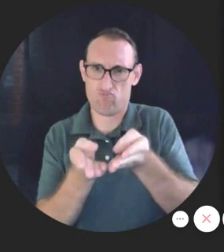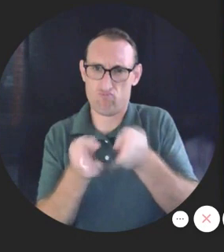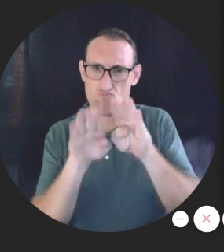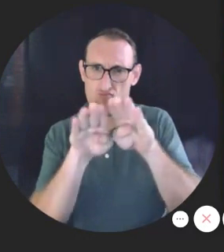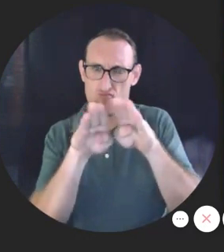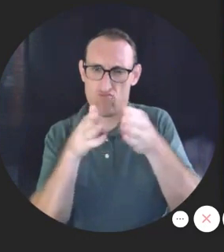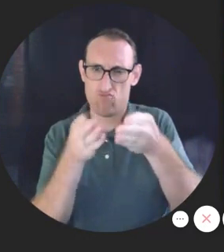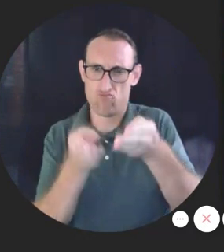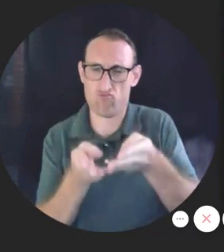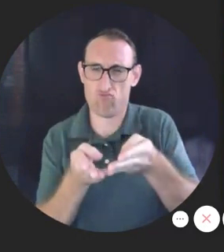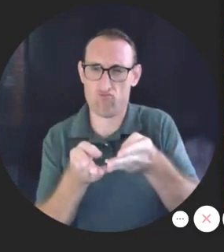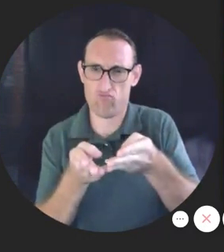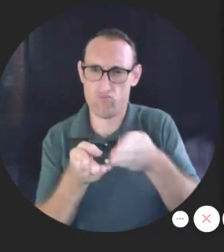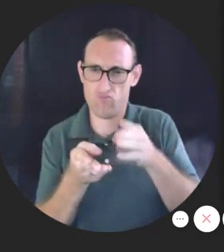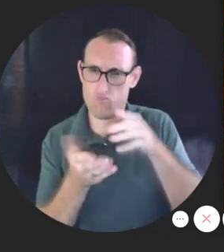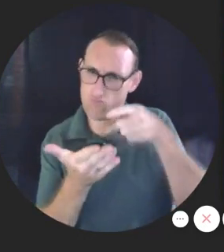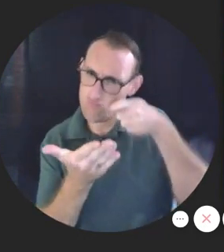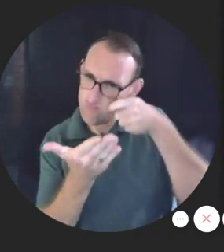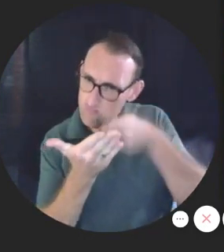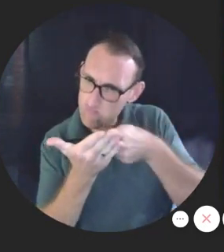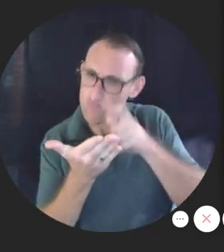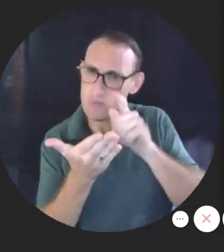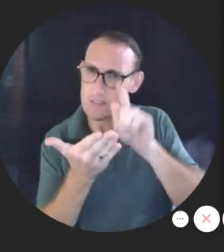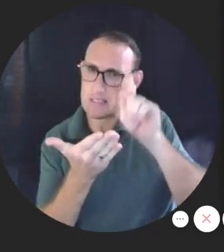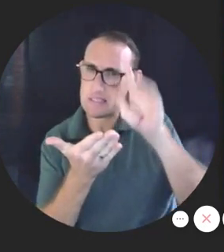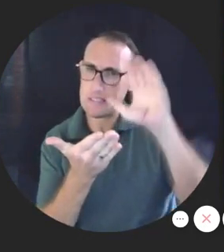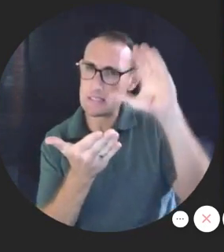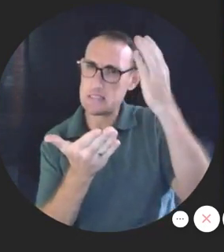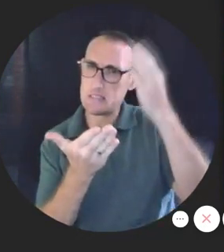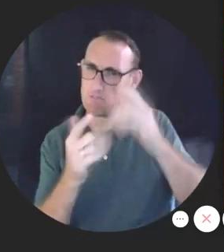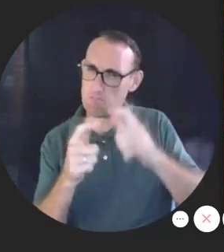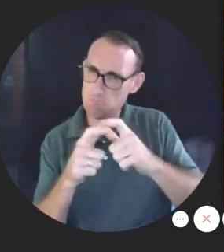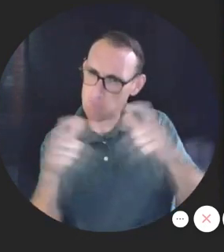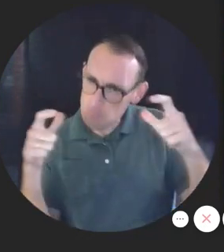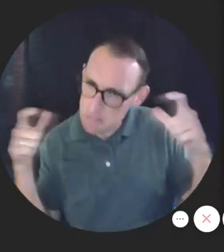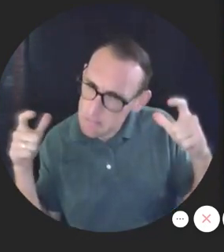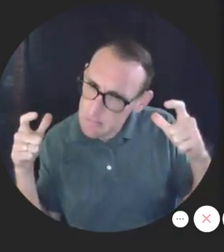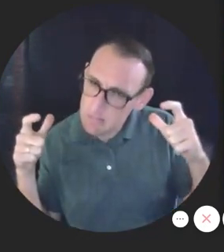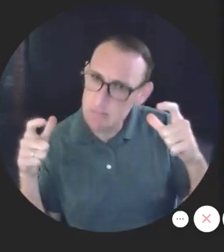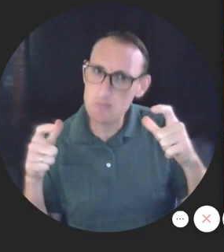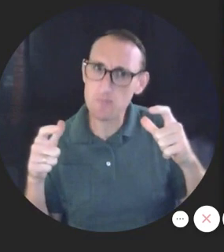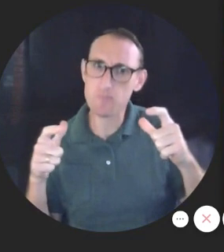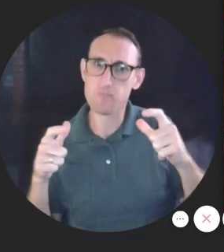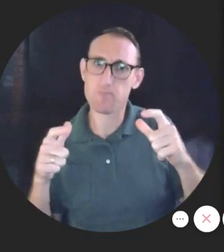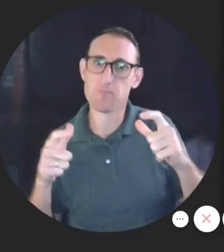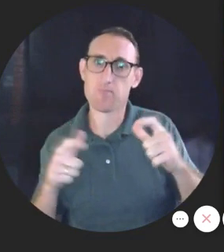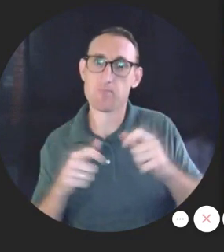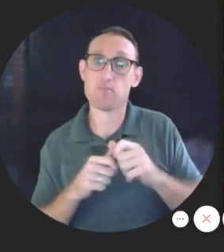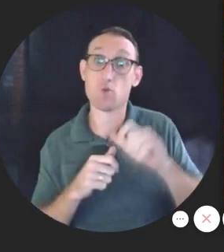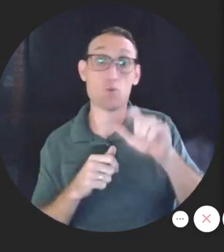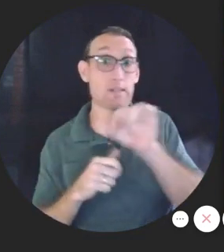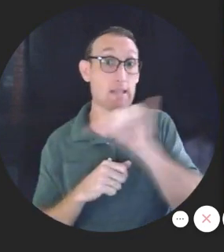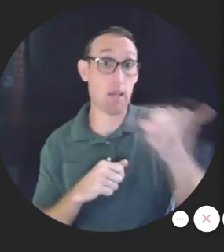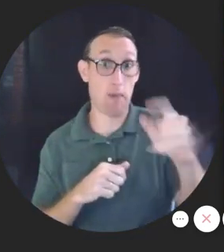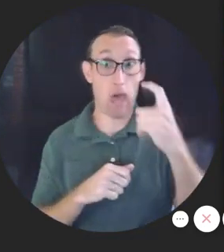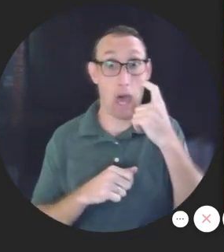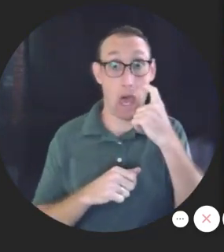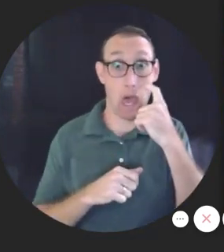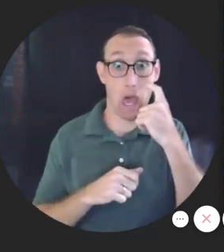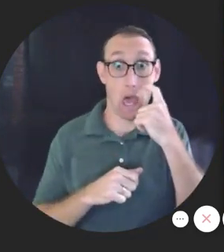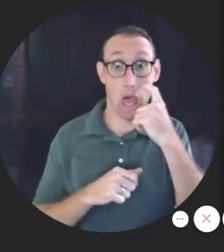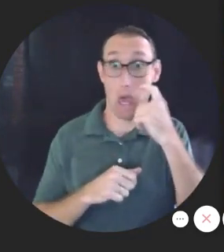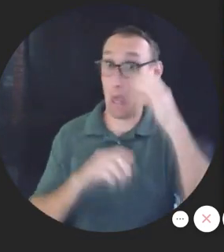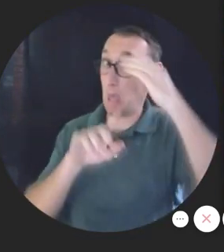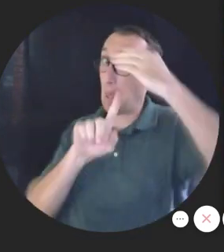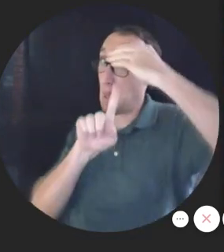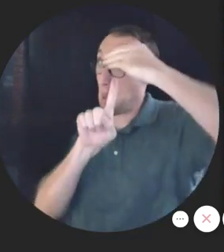of a human eye. Now, when light shines on this candle, our eyes can perceive how big that candle is because